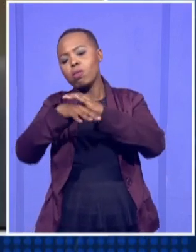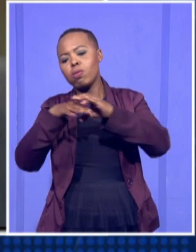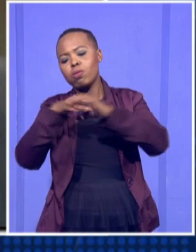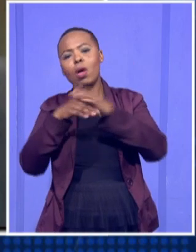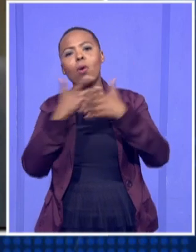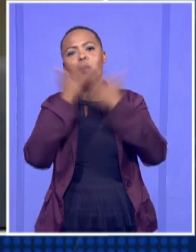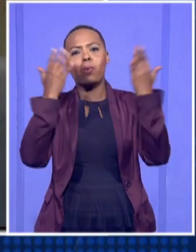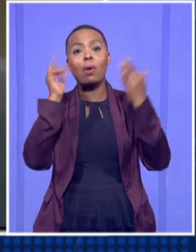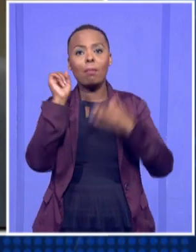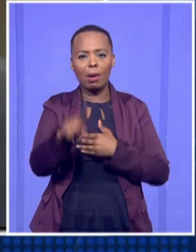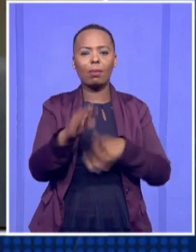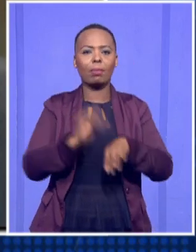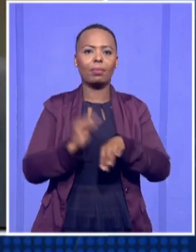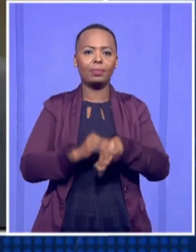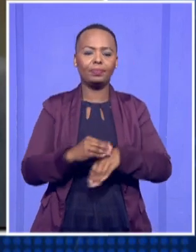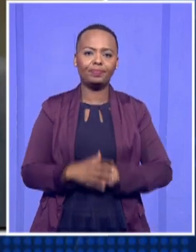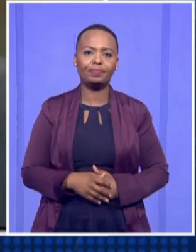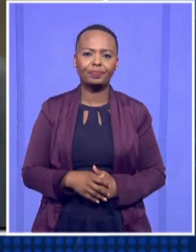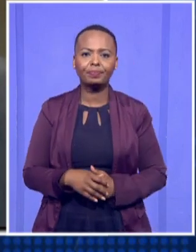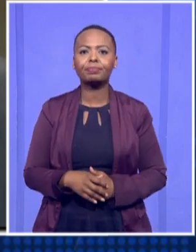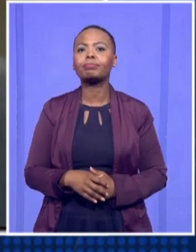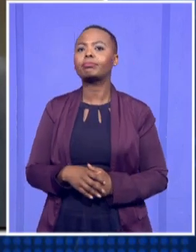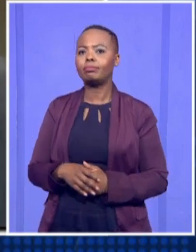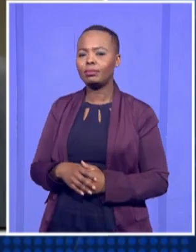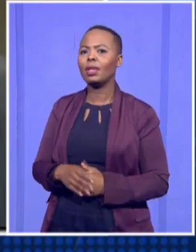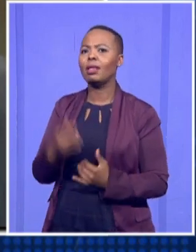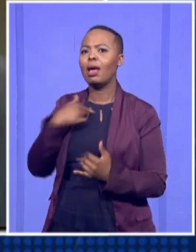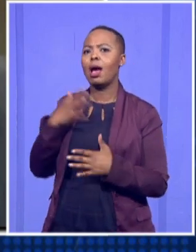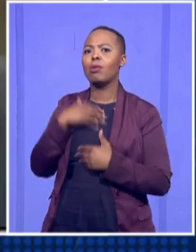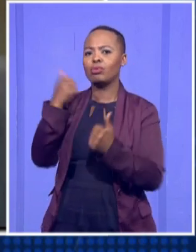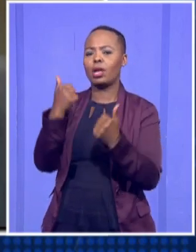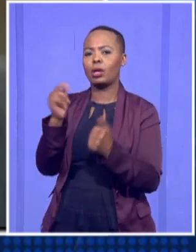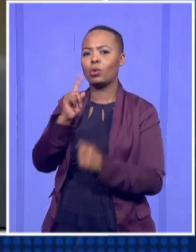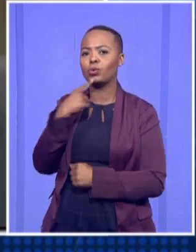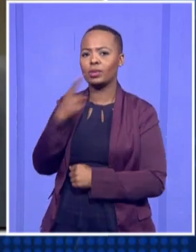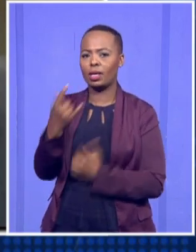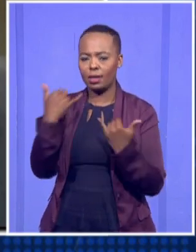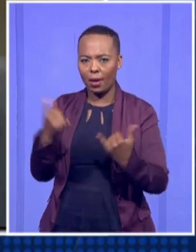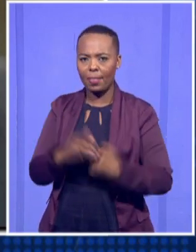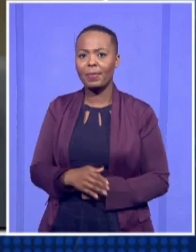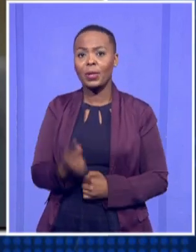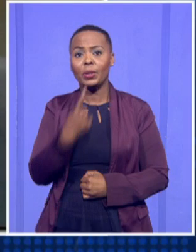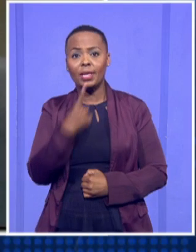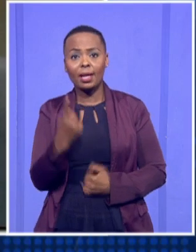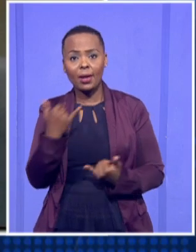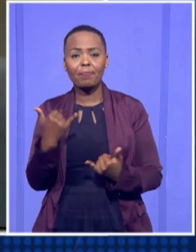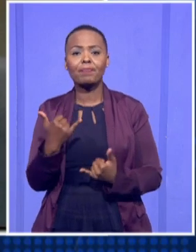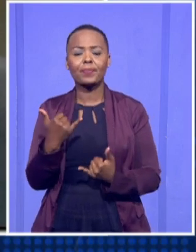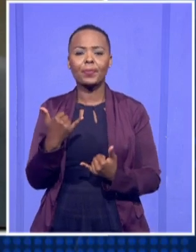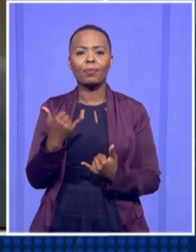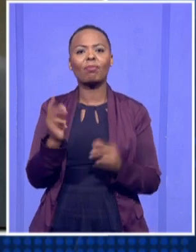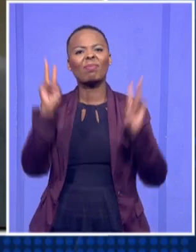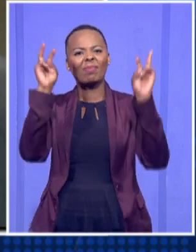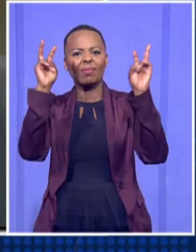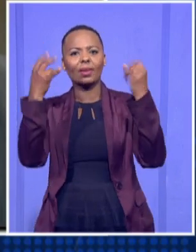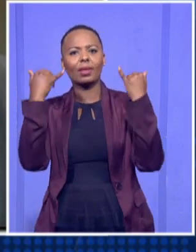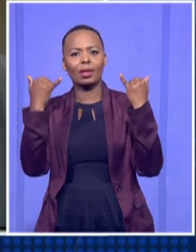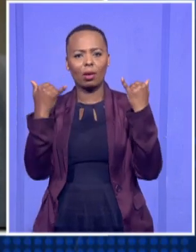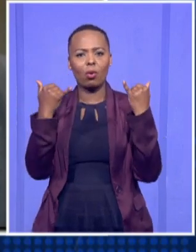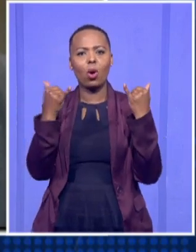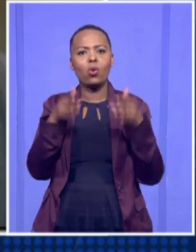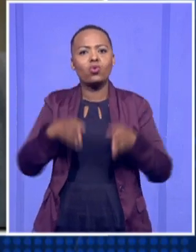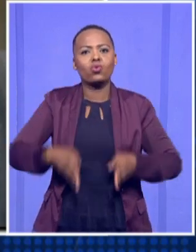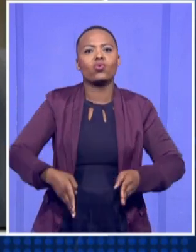I think while one would appreciate what you're saying, you mentioned the fact that, the stretches of